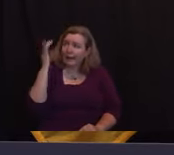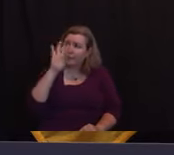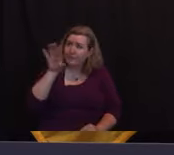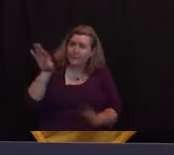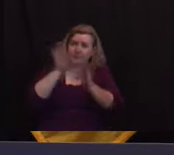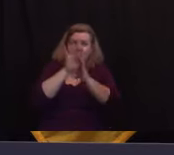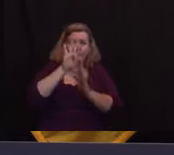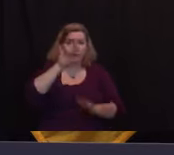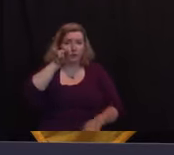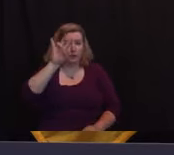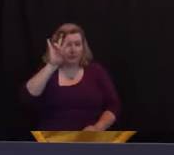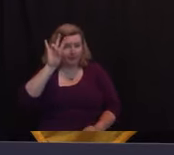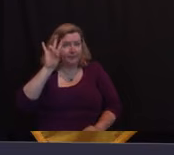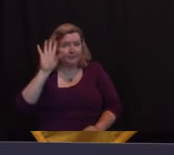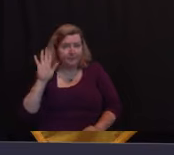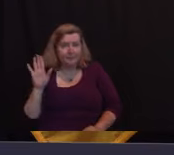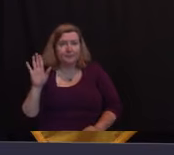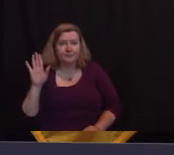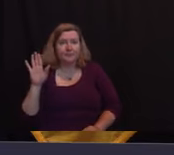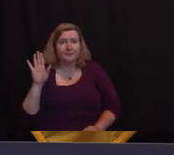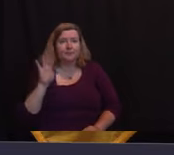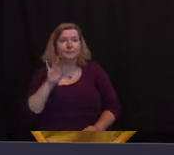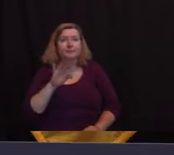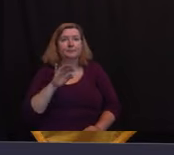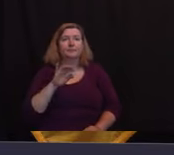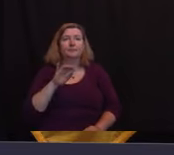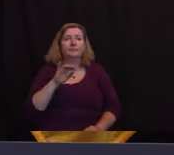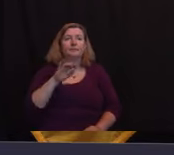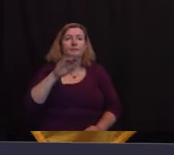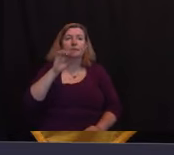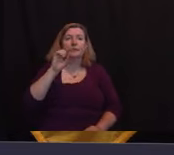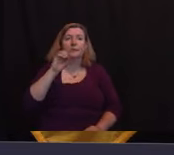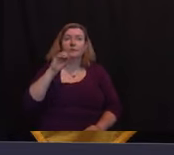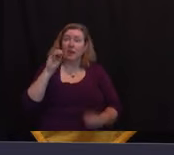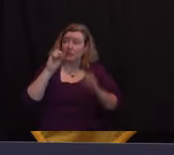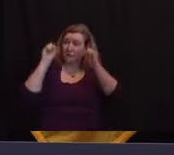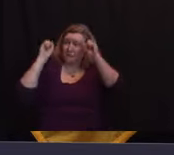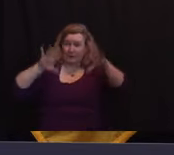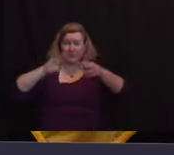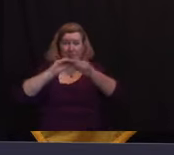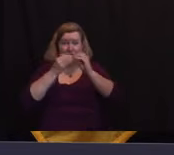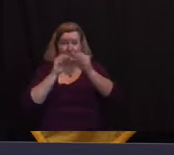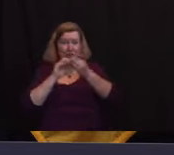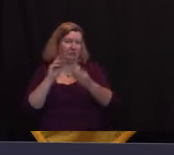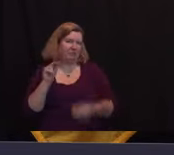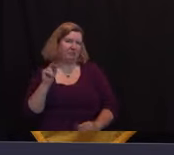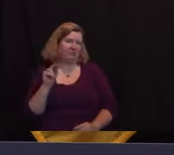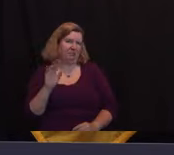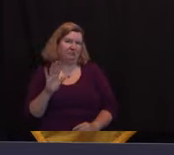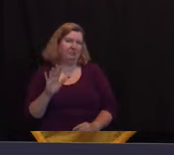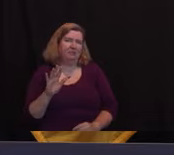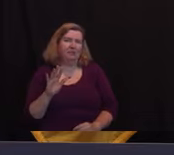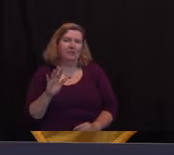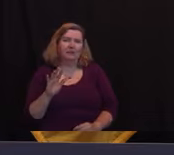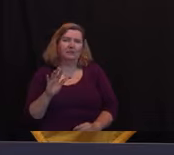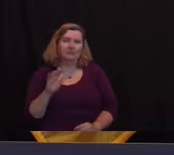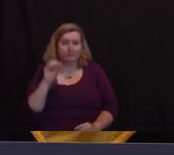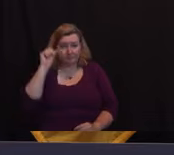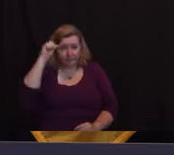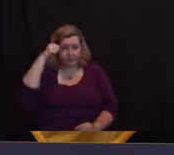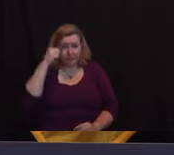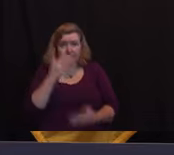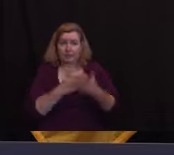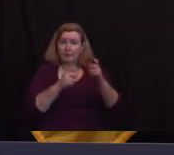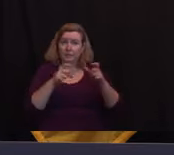Tina, 70% has some amount of magic to it, particularly if you add to that folks who have already